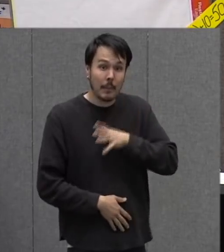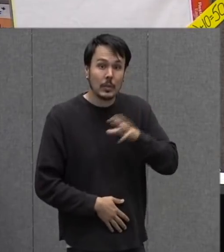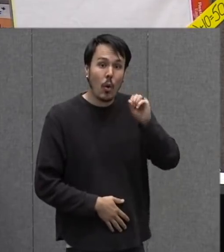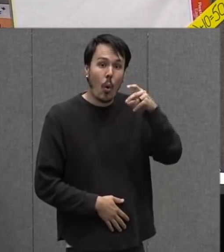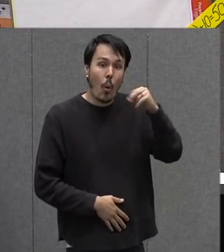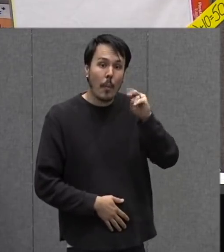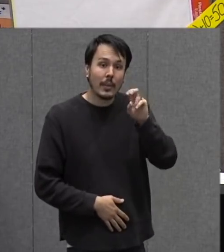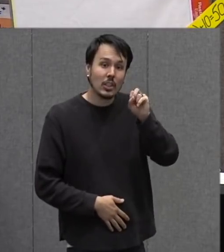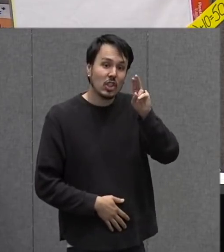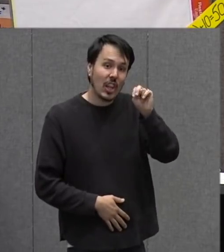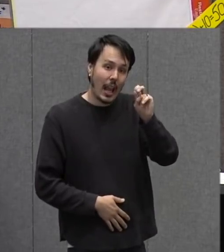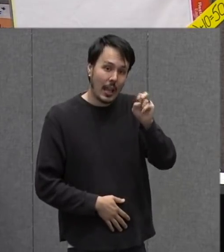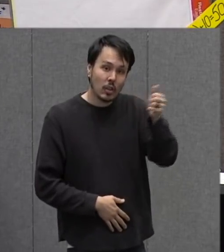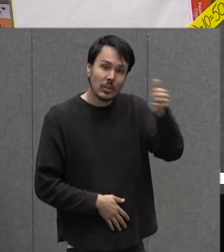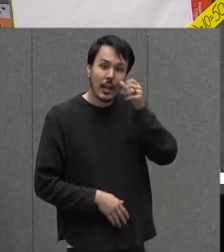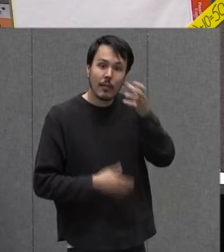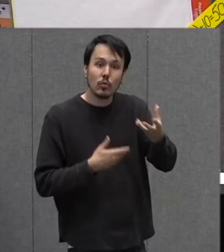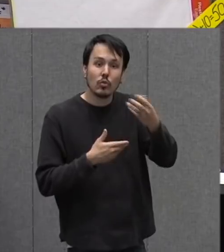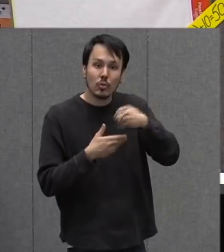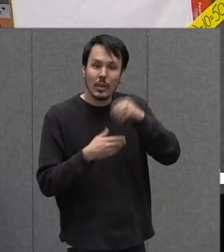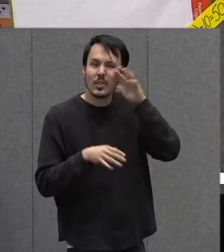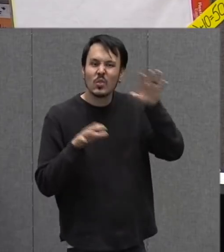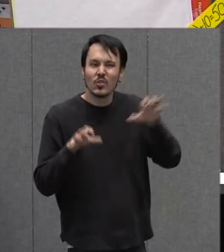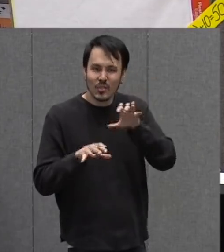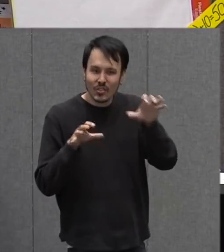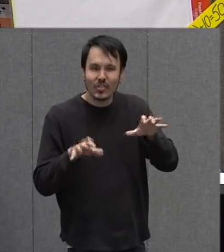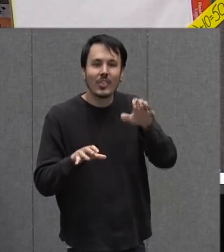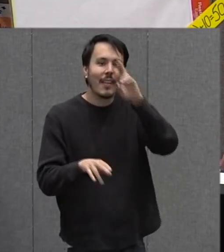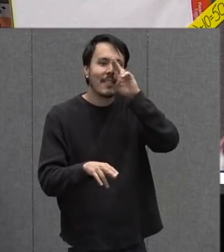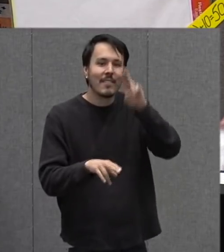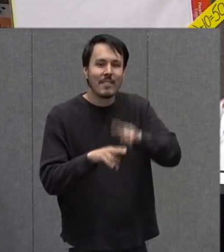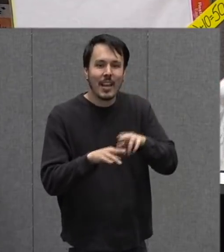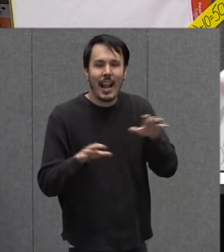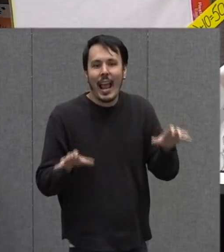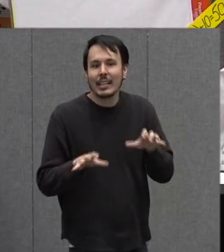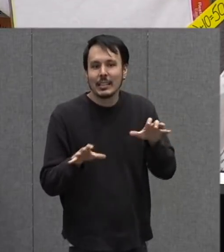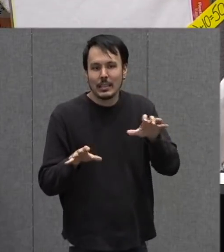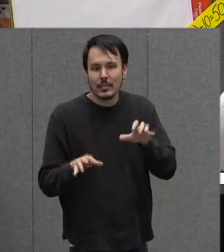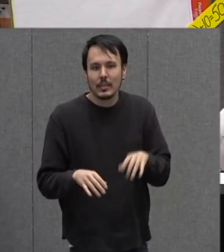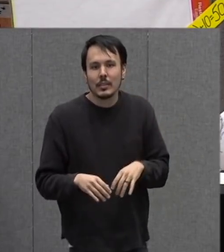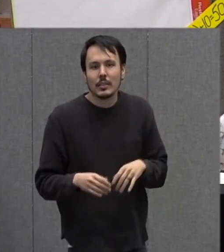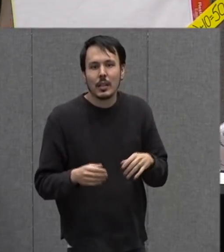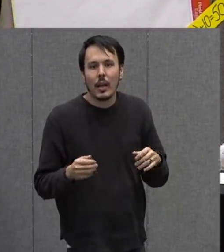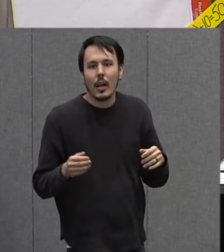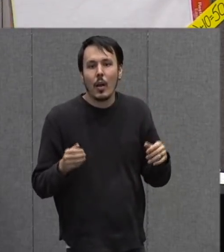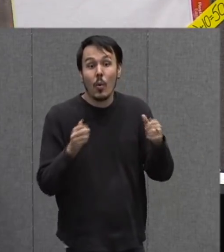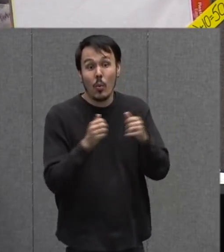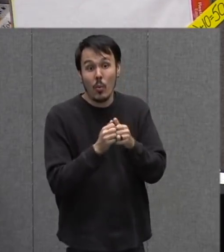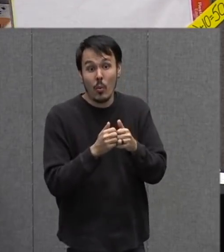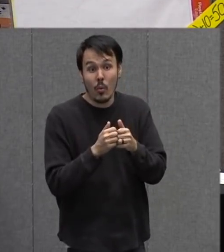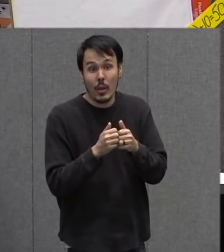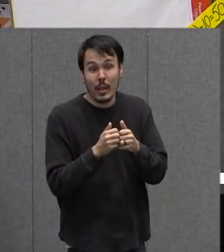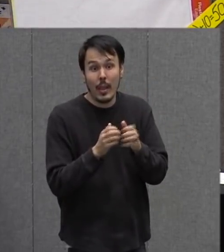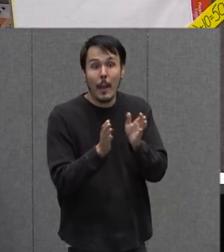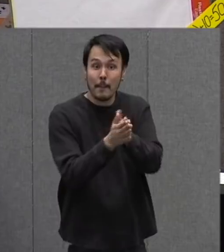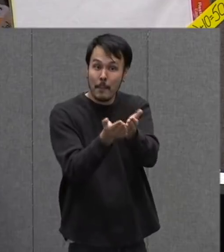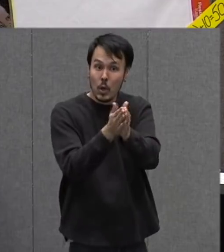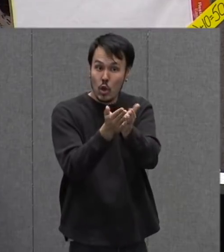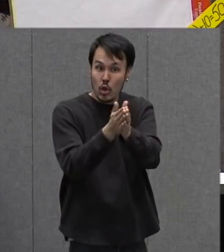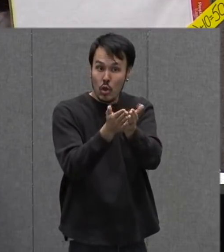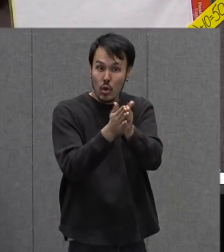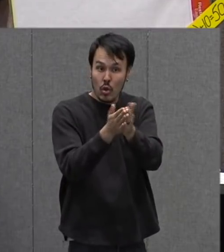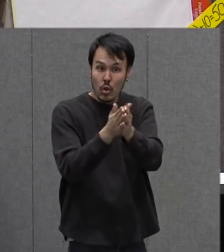Obenshane to join us, and she will be doing some fun activities with you on a book and thinking about